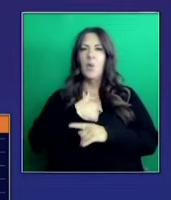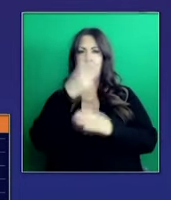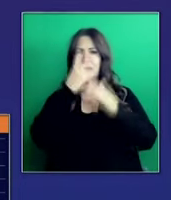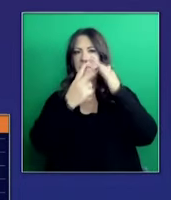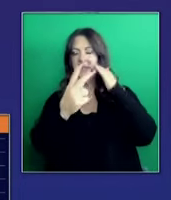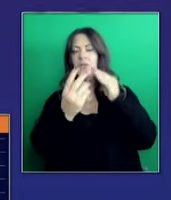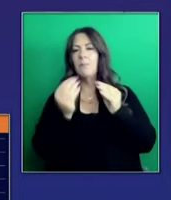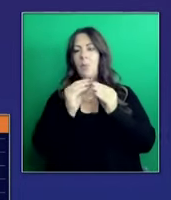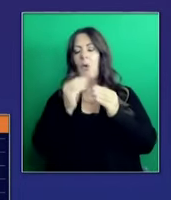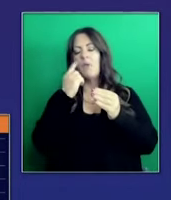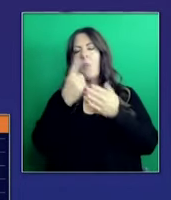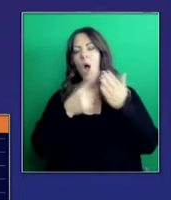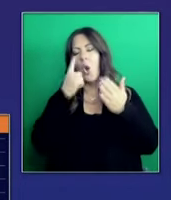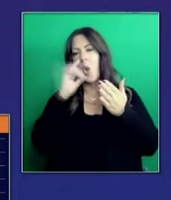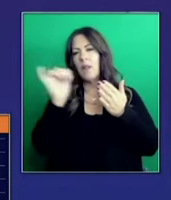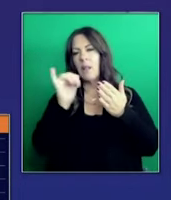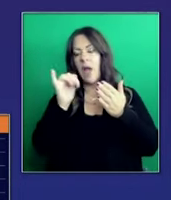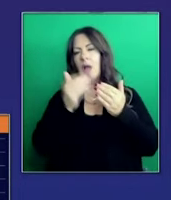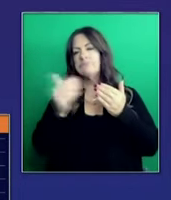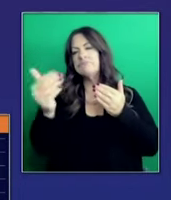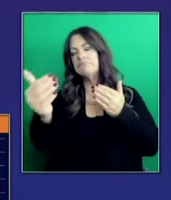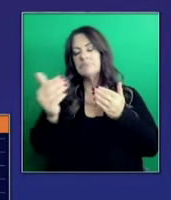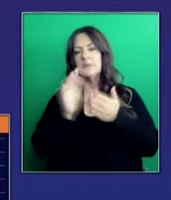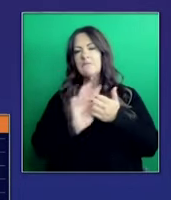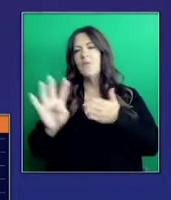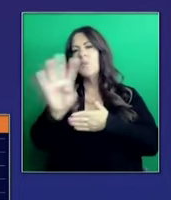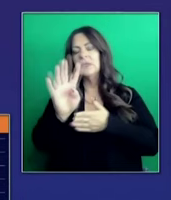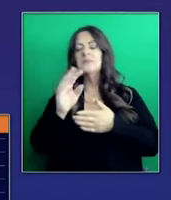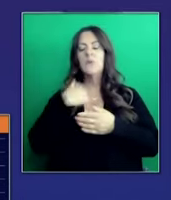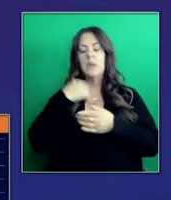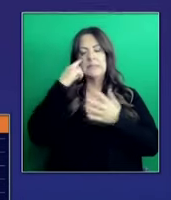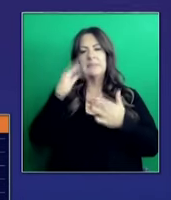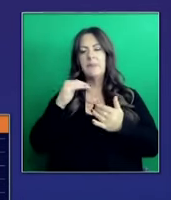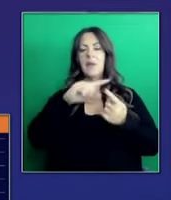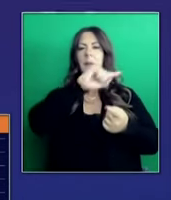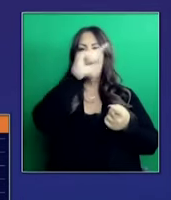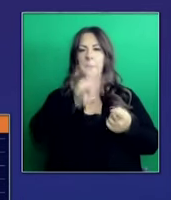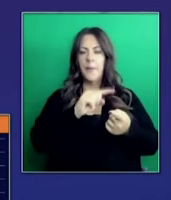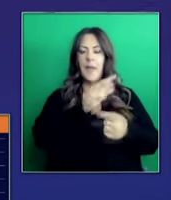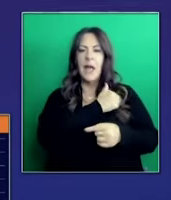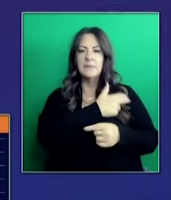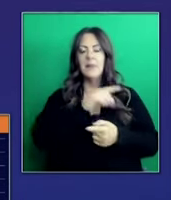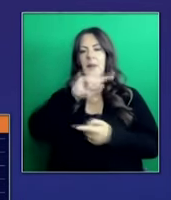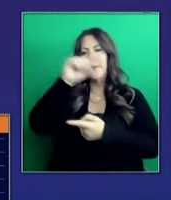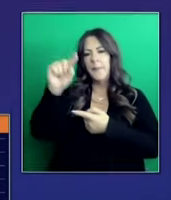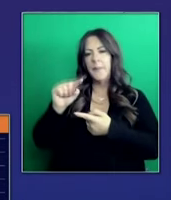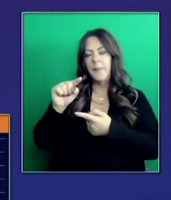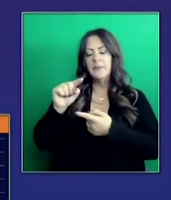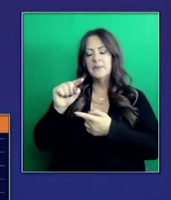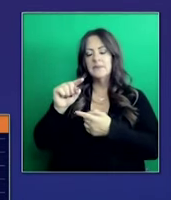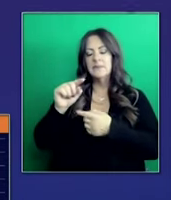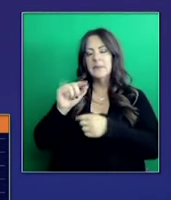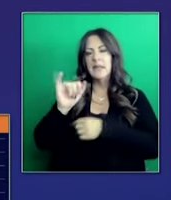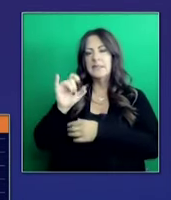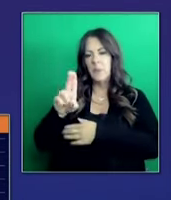with a significant decline in the case rates, positivity rates. We are anticipating decline, still more decline in